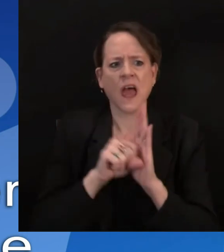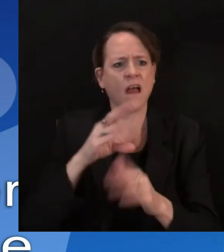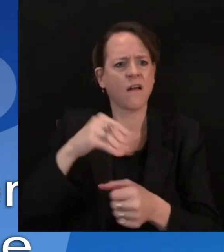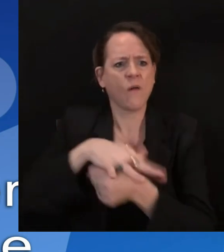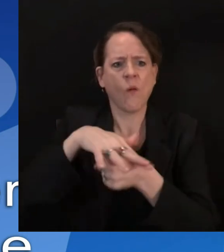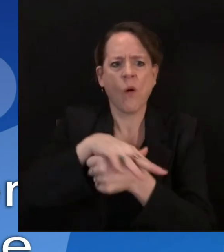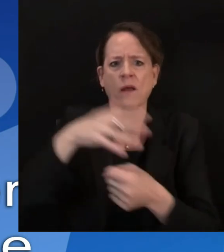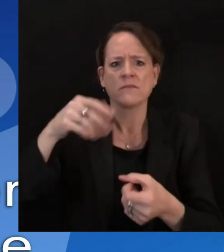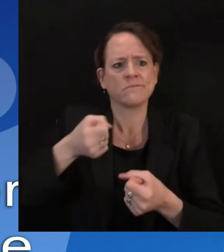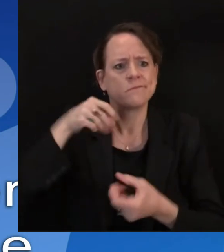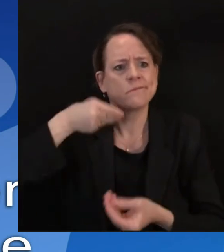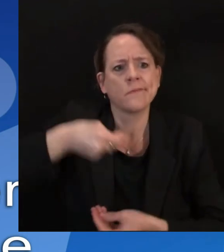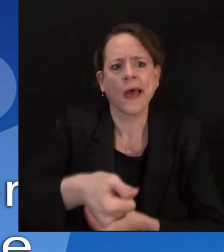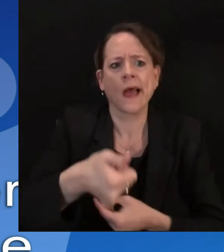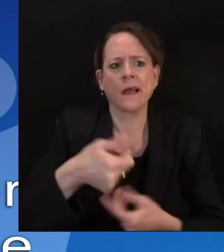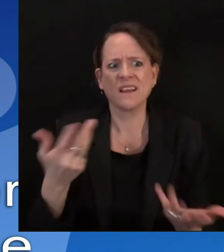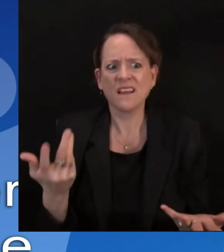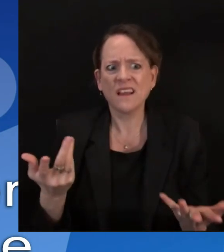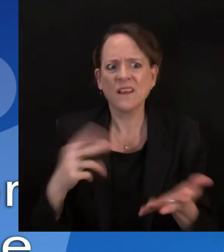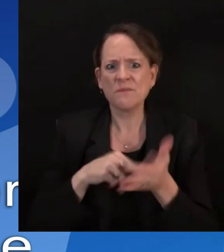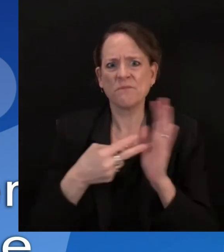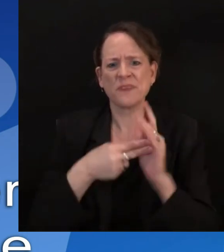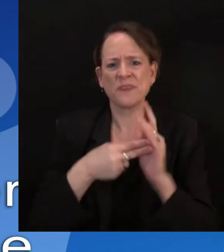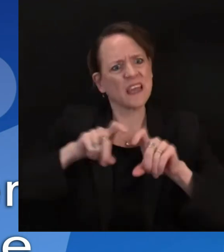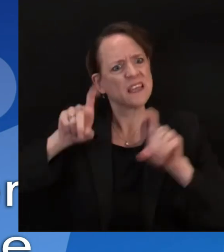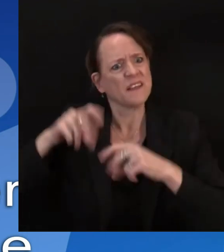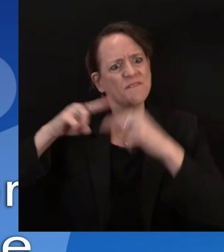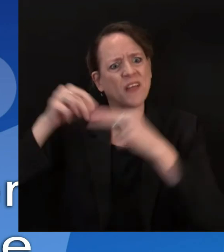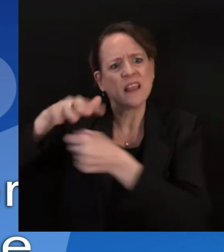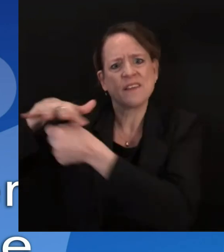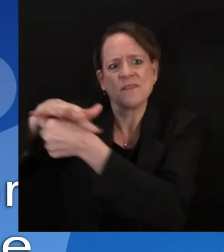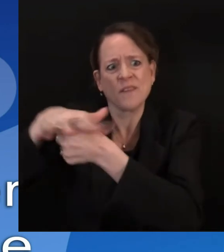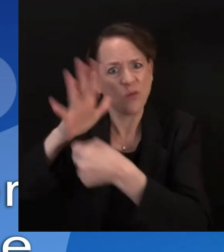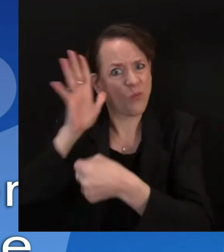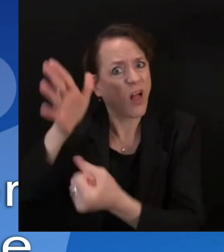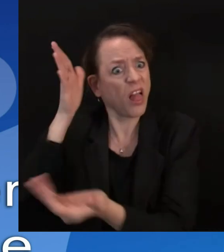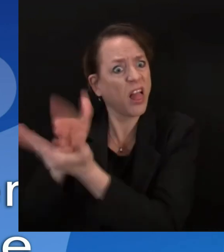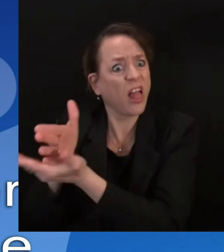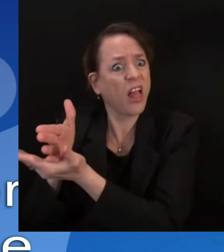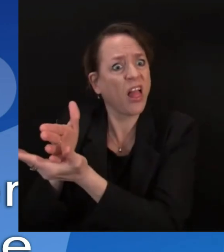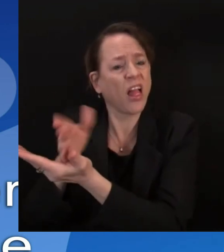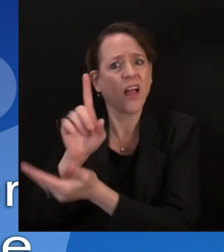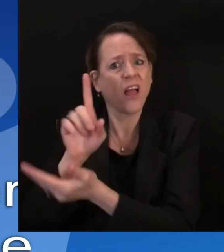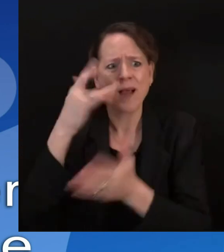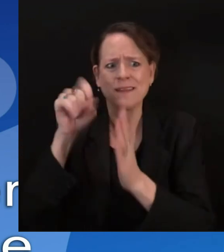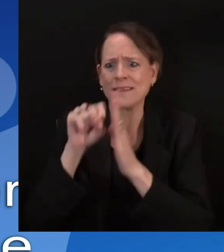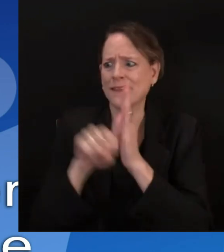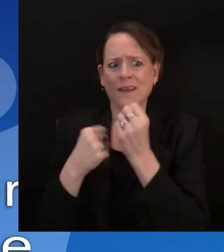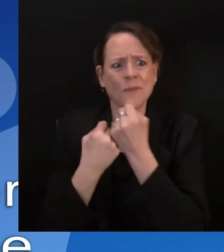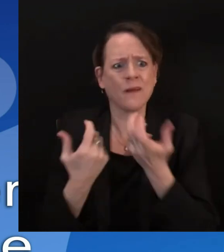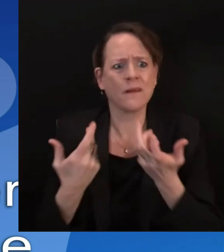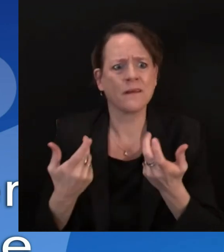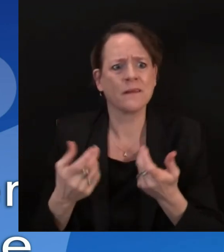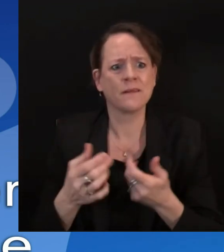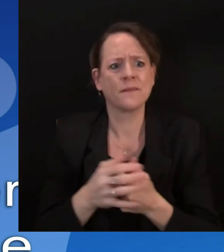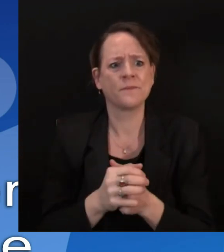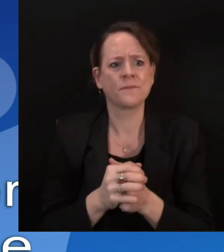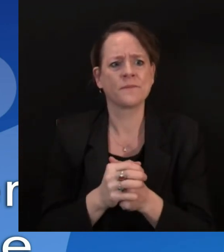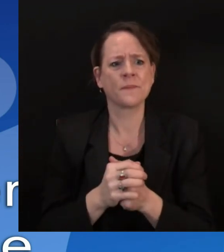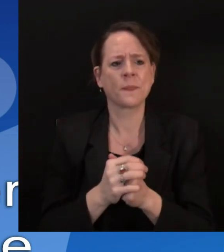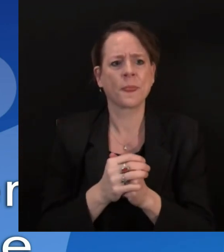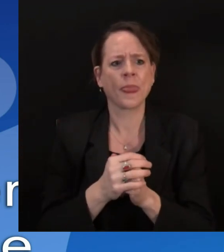how long will they last? Thank you. I didn't hear the last part of the question. Sean, you were breaking up a little bit. Could you